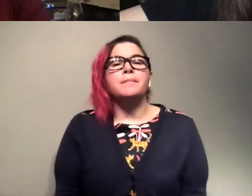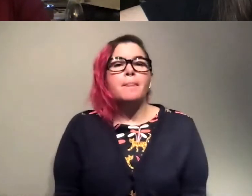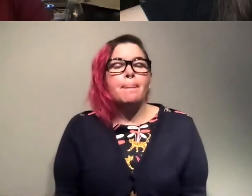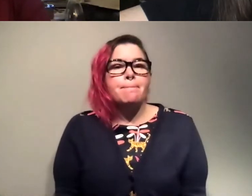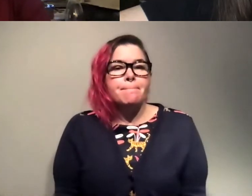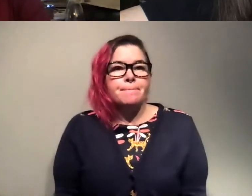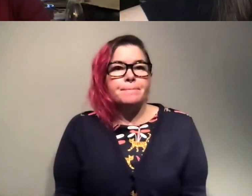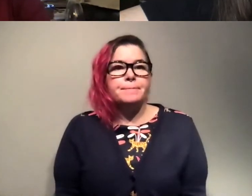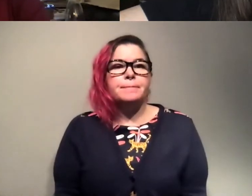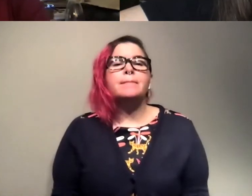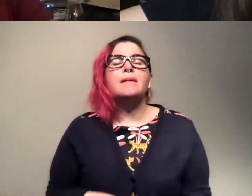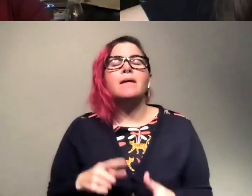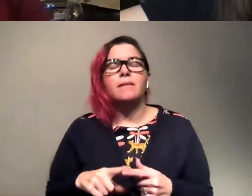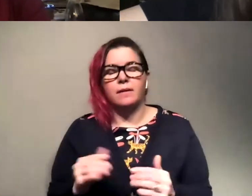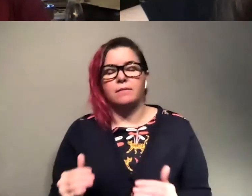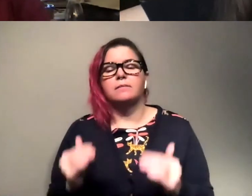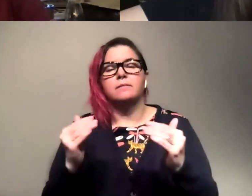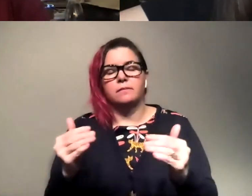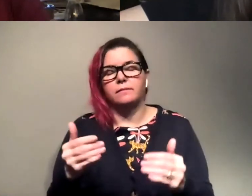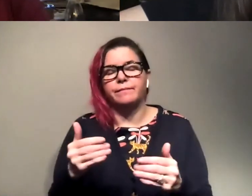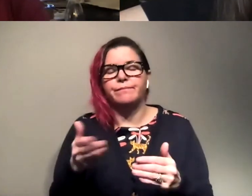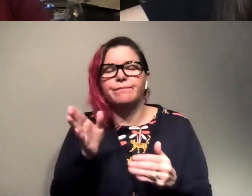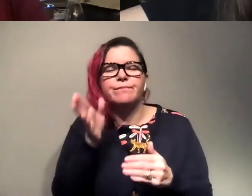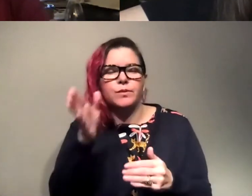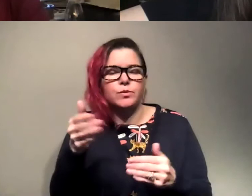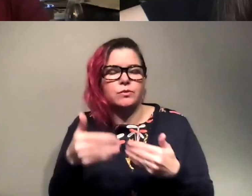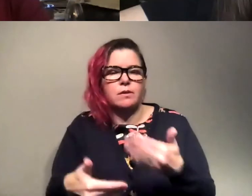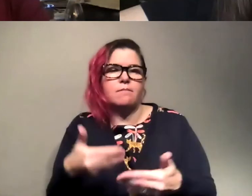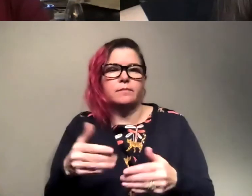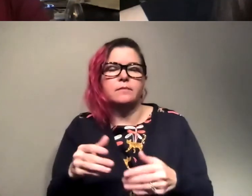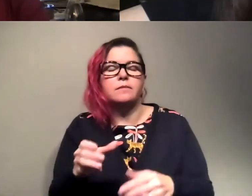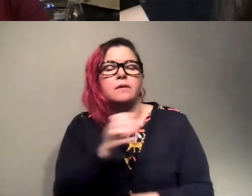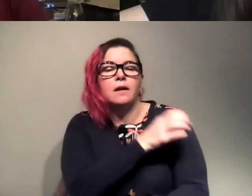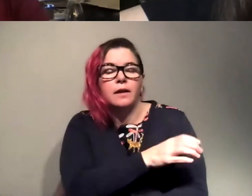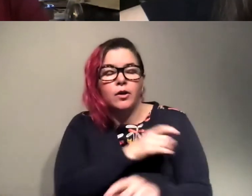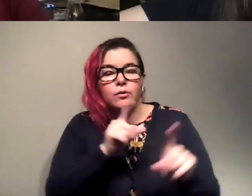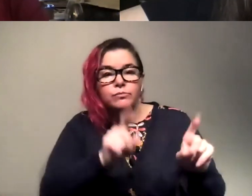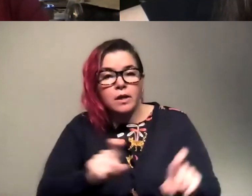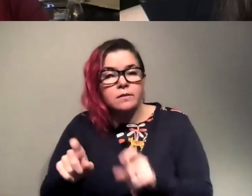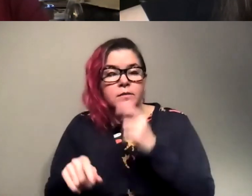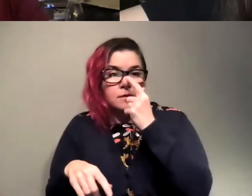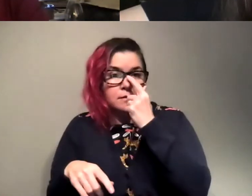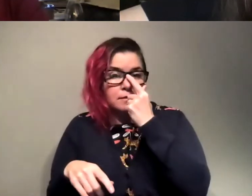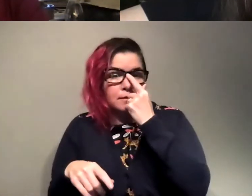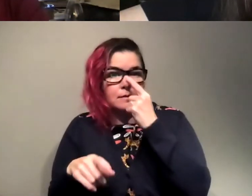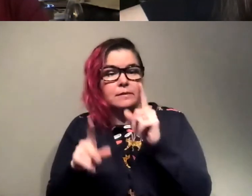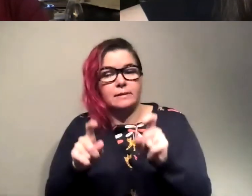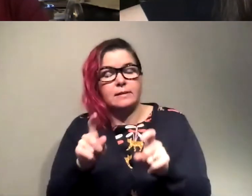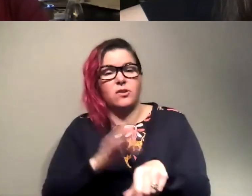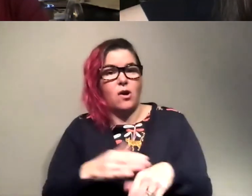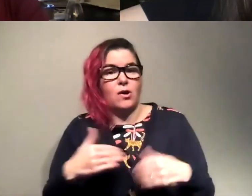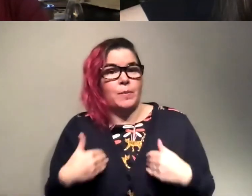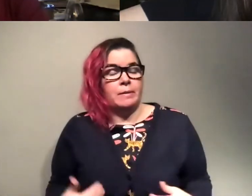things that then would then be moved into these future steps. But eventually they go into clinical trials, and they get tested in humans to see